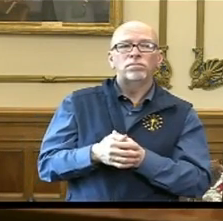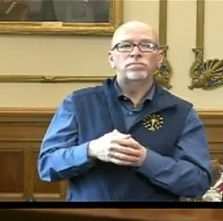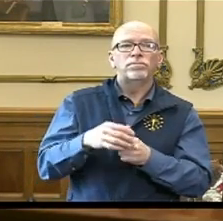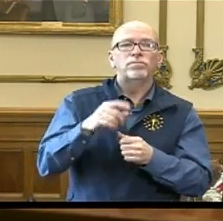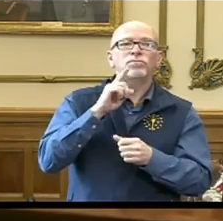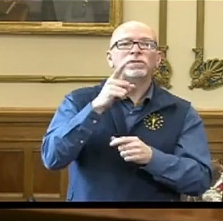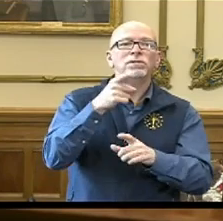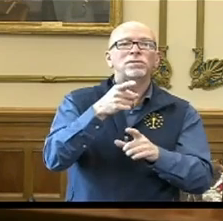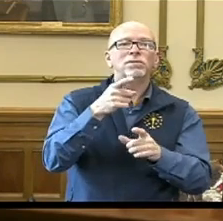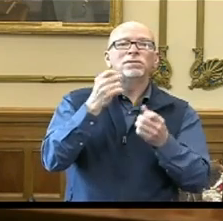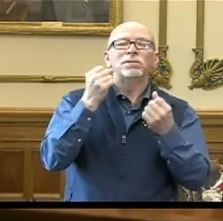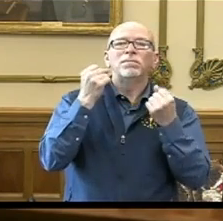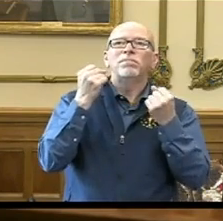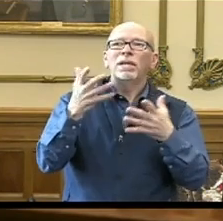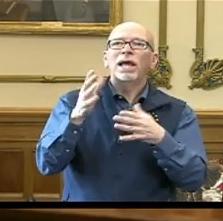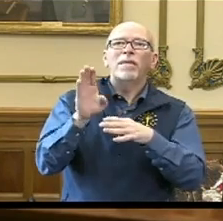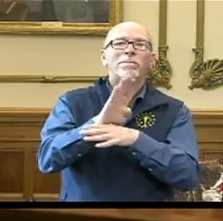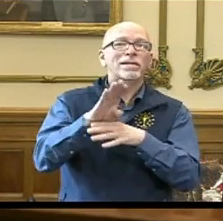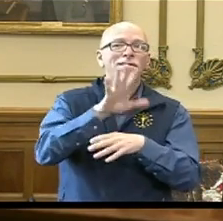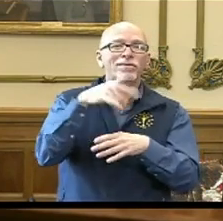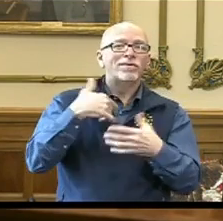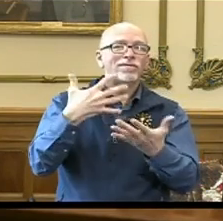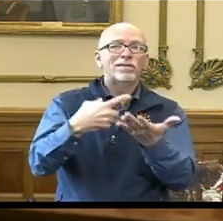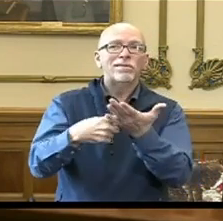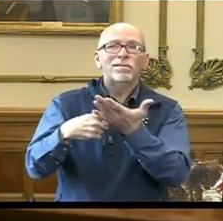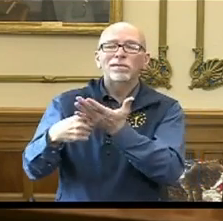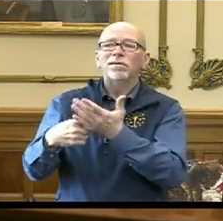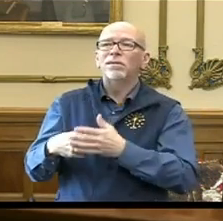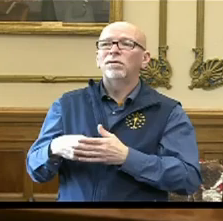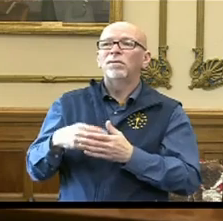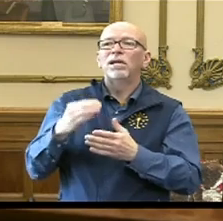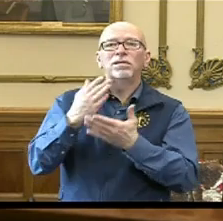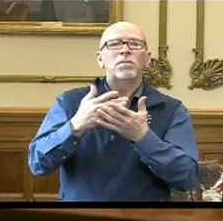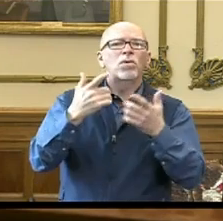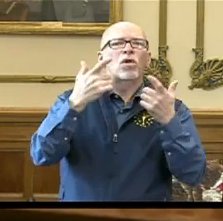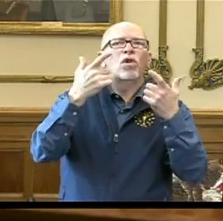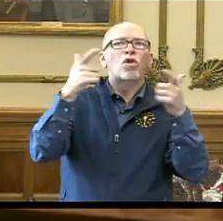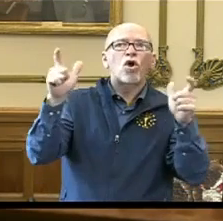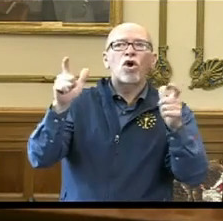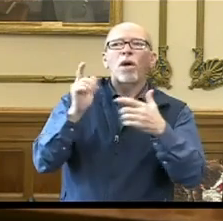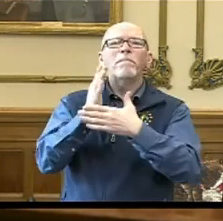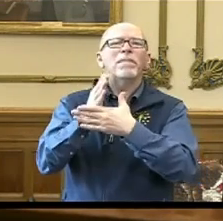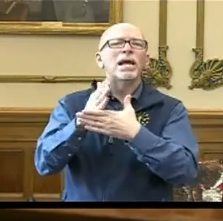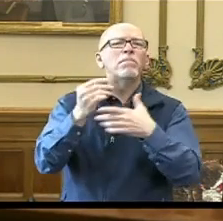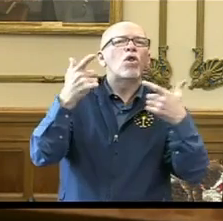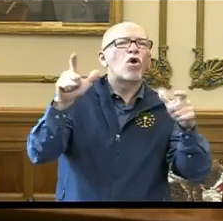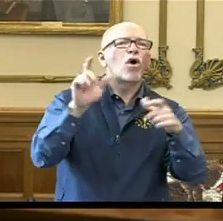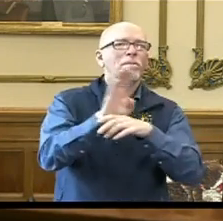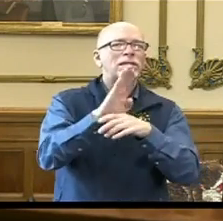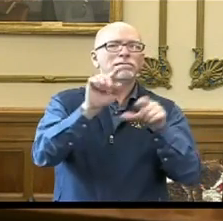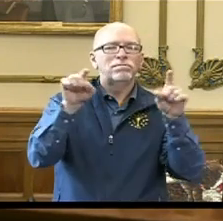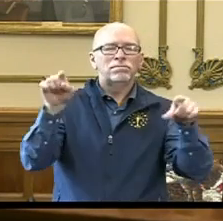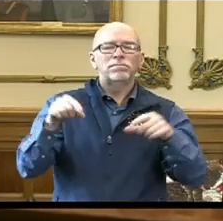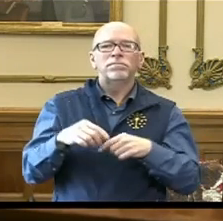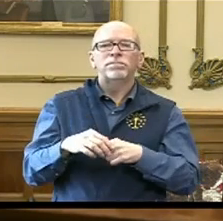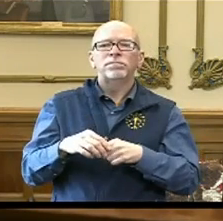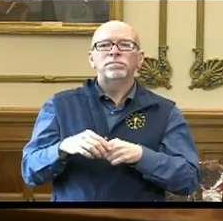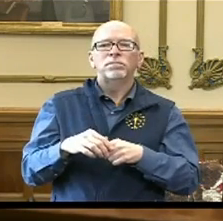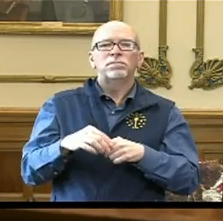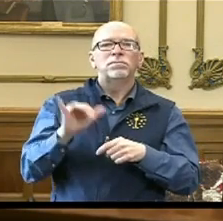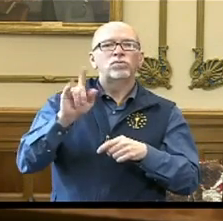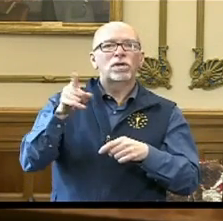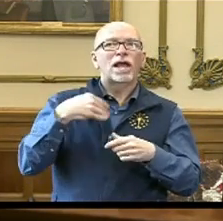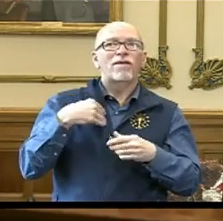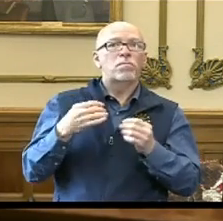so many businesses, and especially some of the larger, medium and larger size businesses, and that's where you've got the